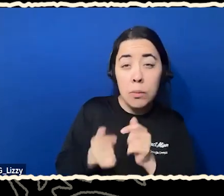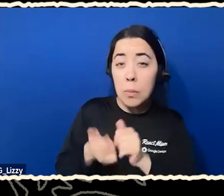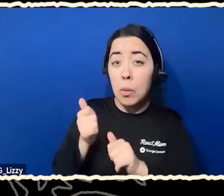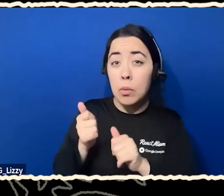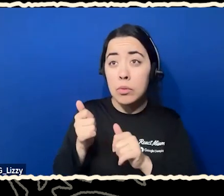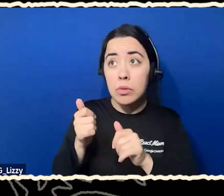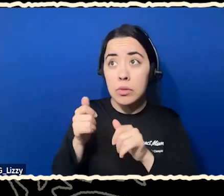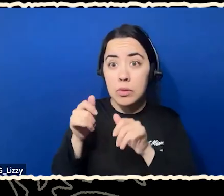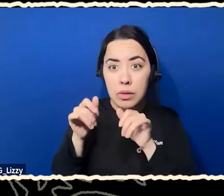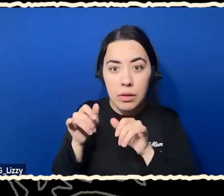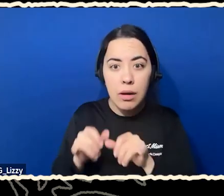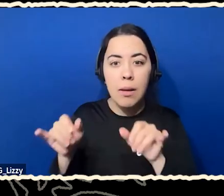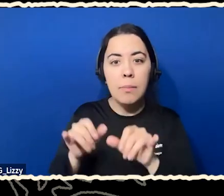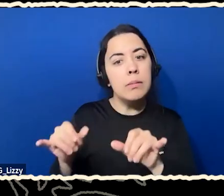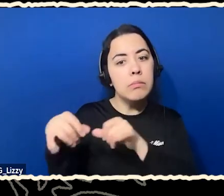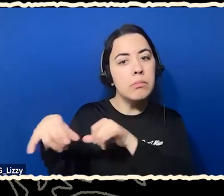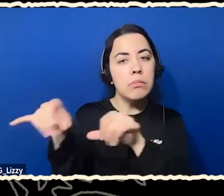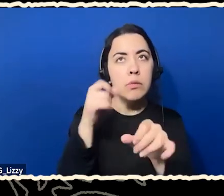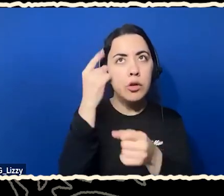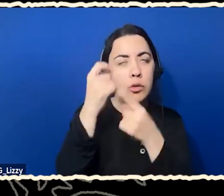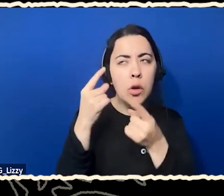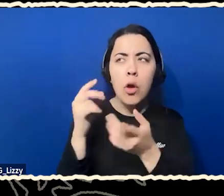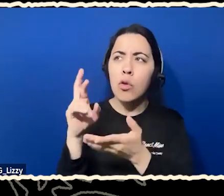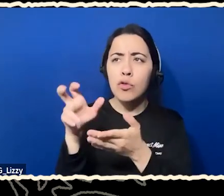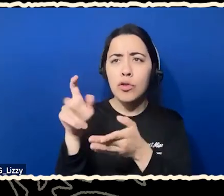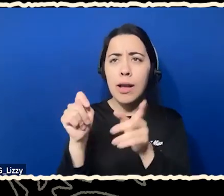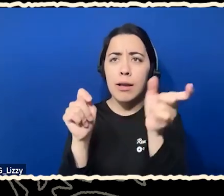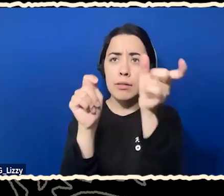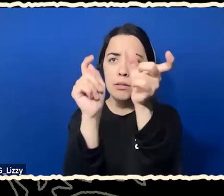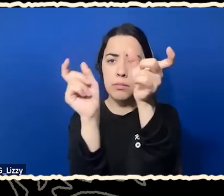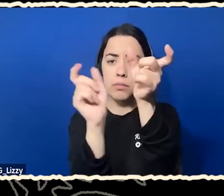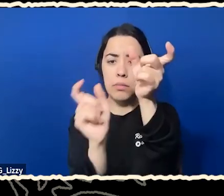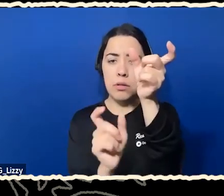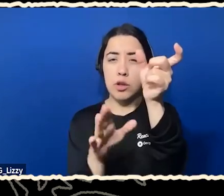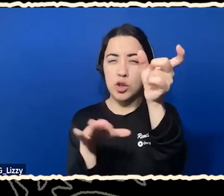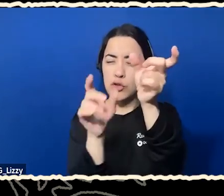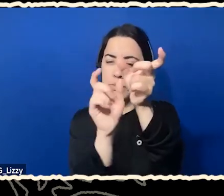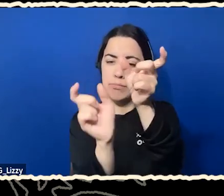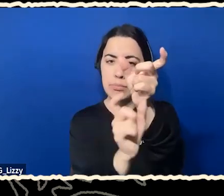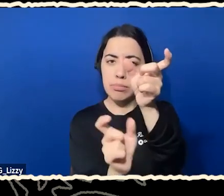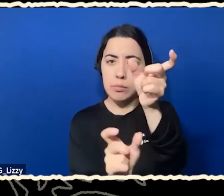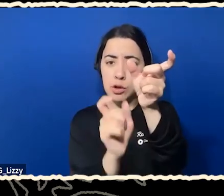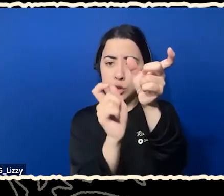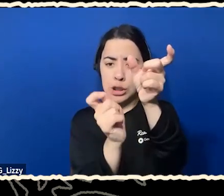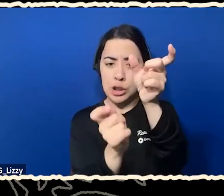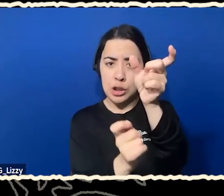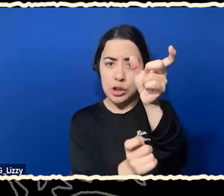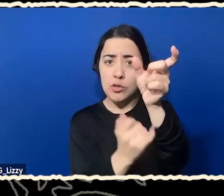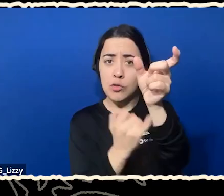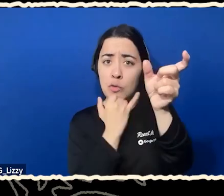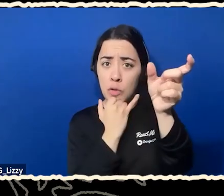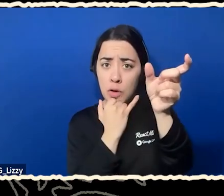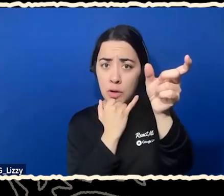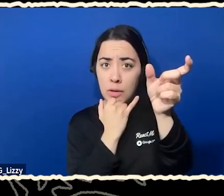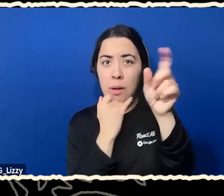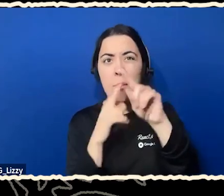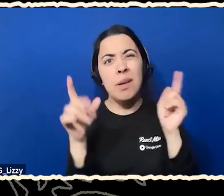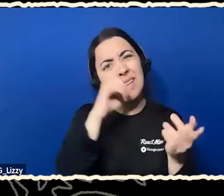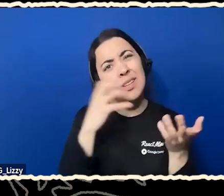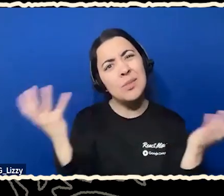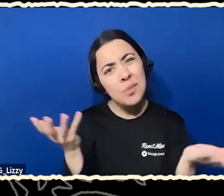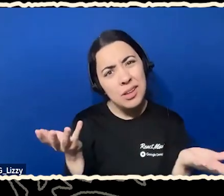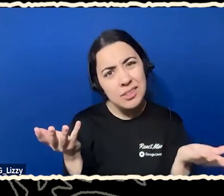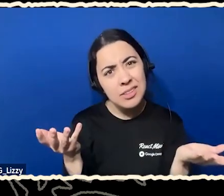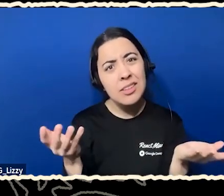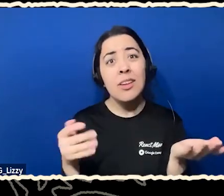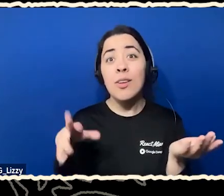is React only re-renders my children when the props change, and that's wrong. Guess what?